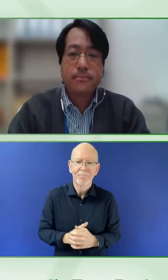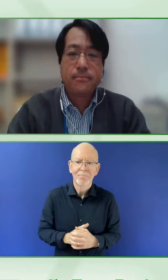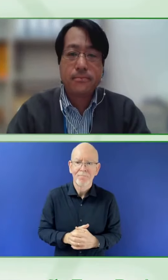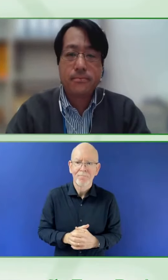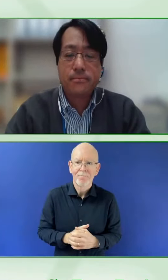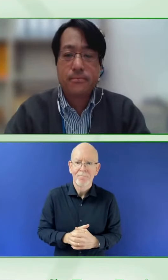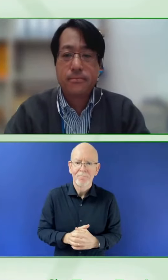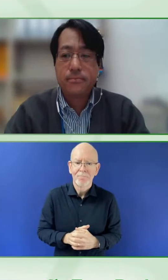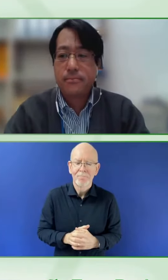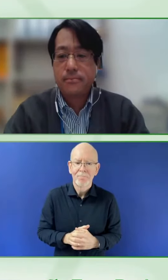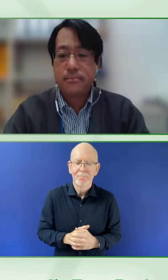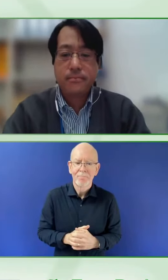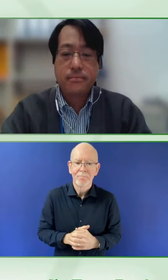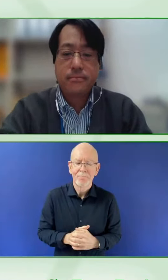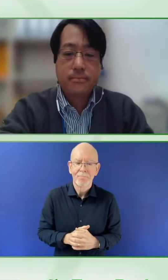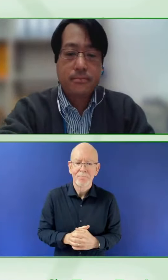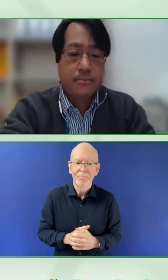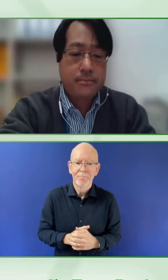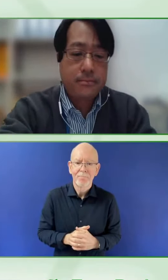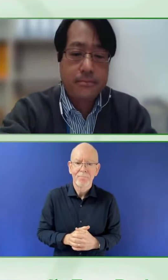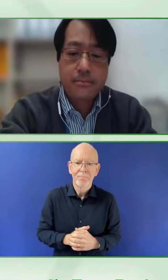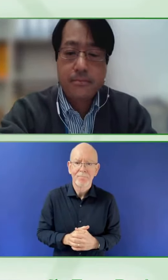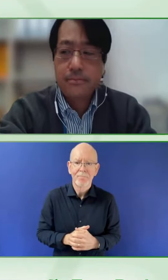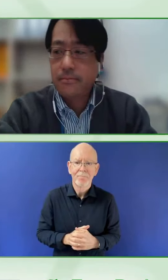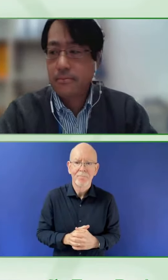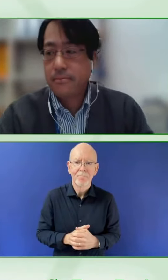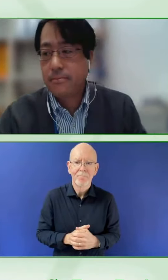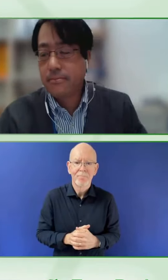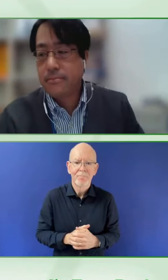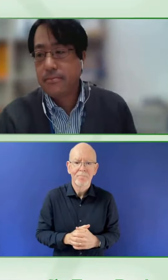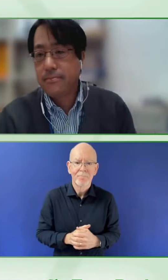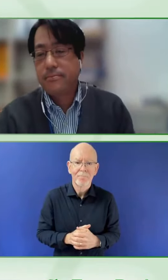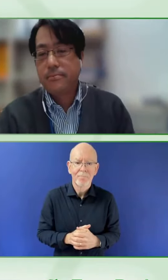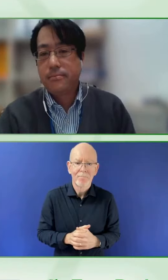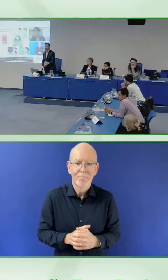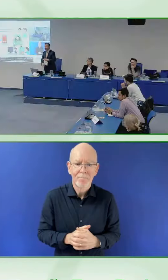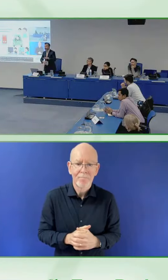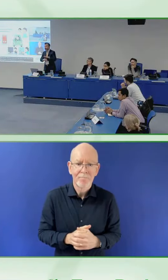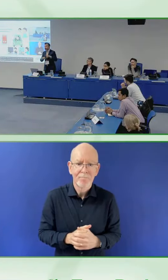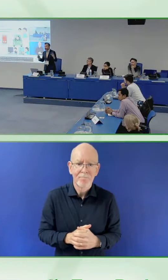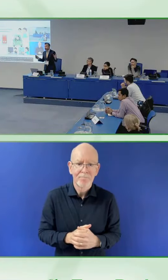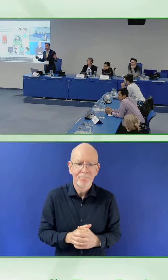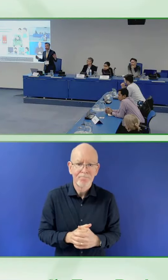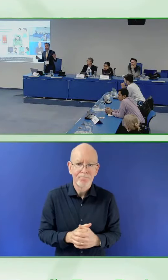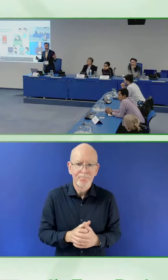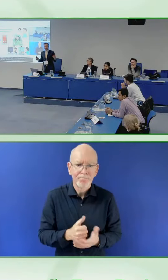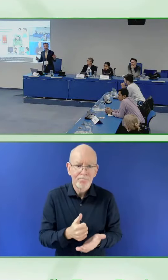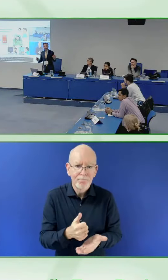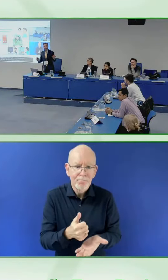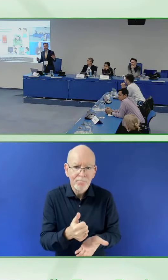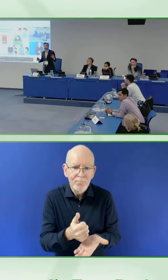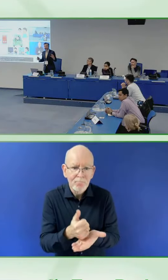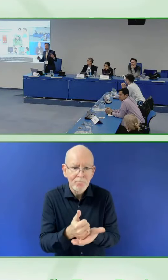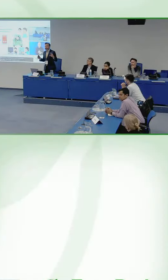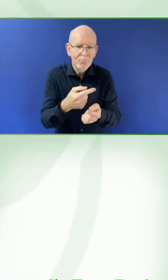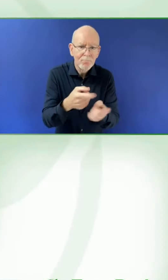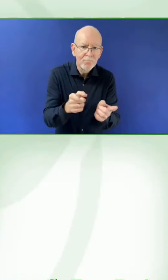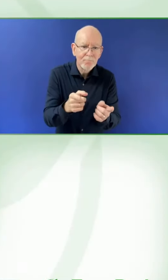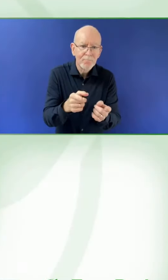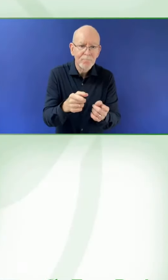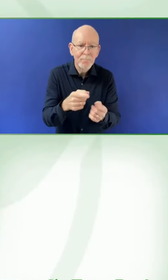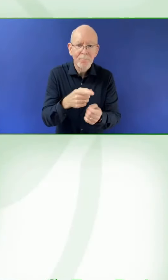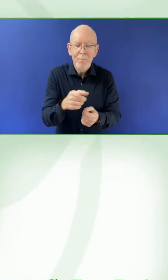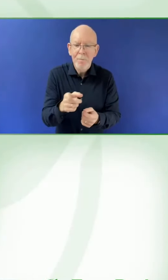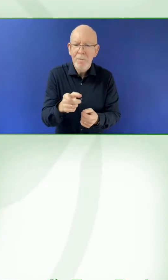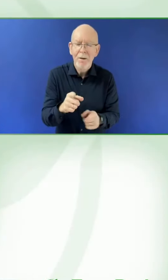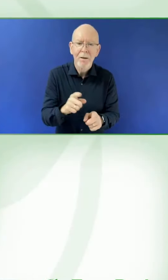Thank you so much. It was really interesting to see these innovations coming out of all over the world. Now, I